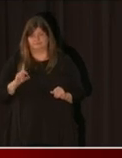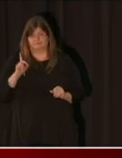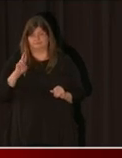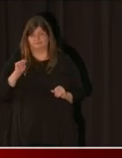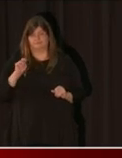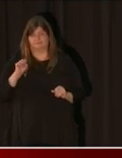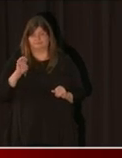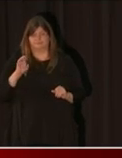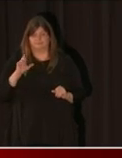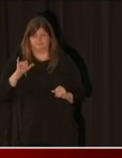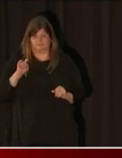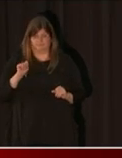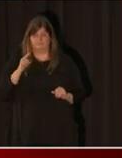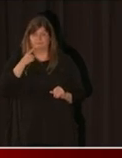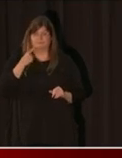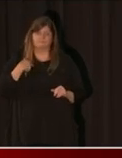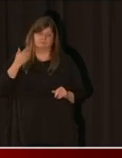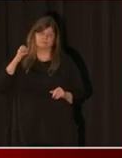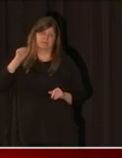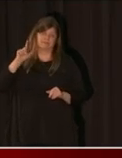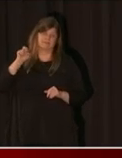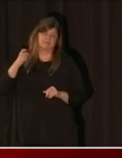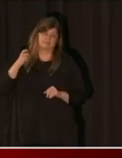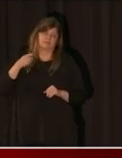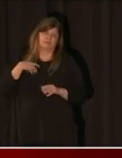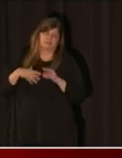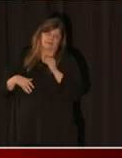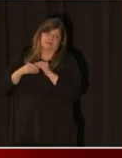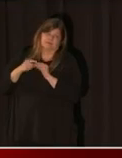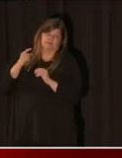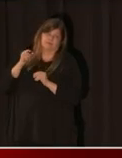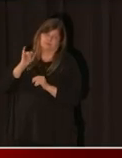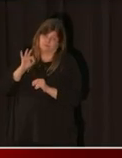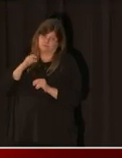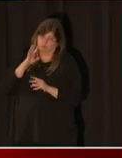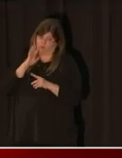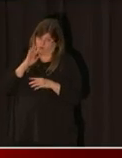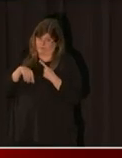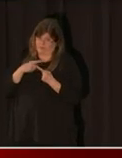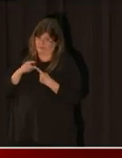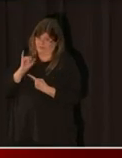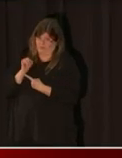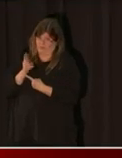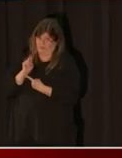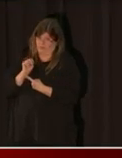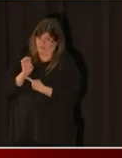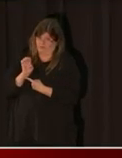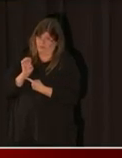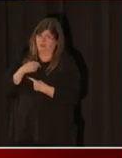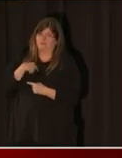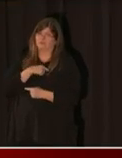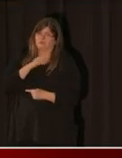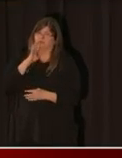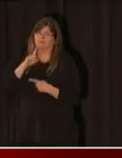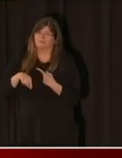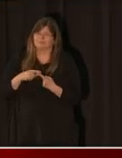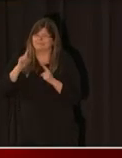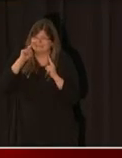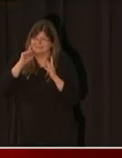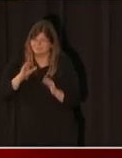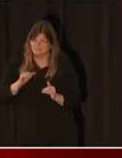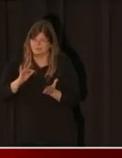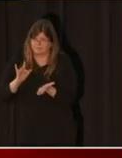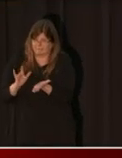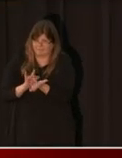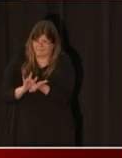that we're talking about when we talk about June, we're talking about when we expect our medical surge to hit, which is